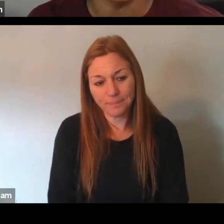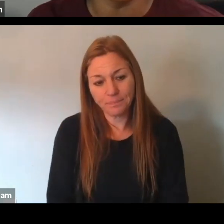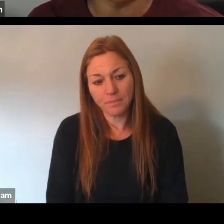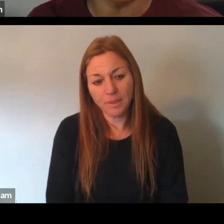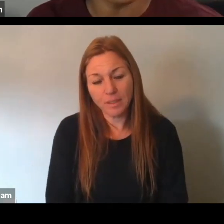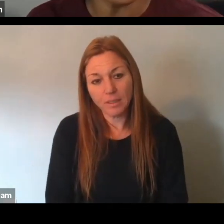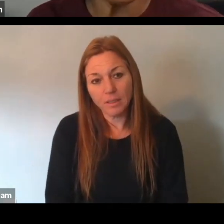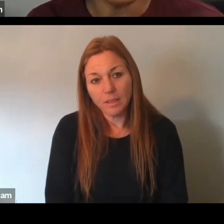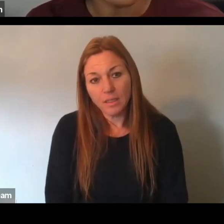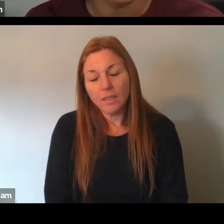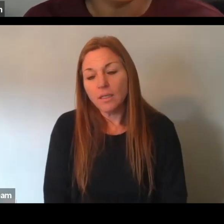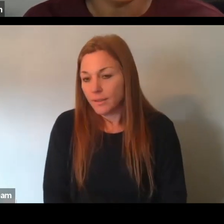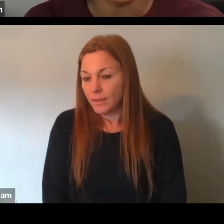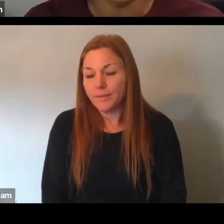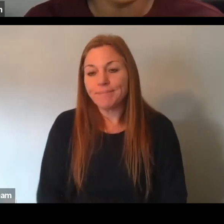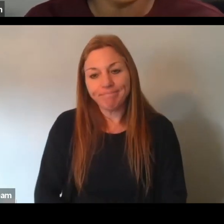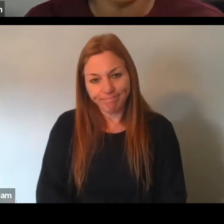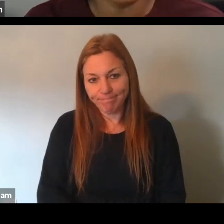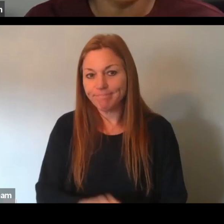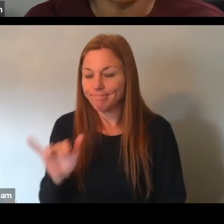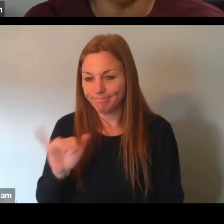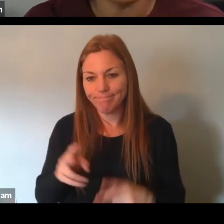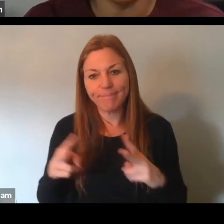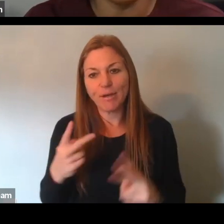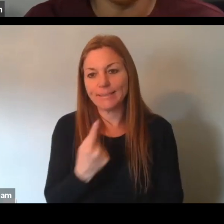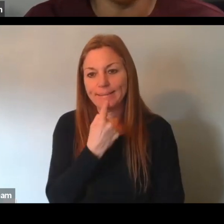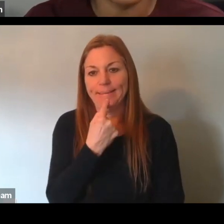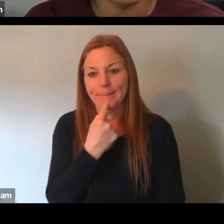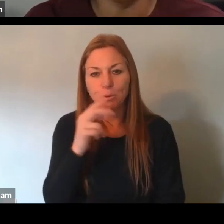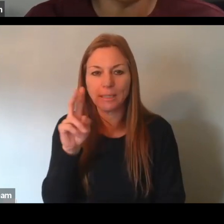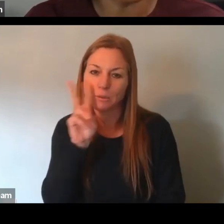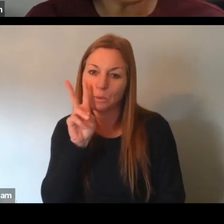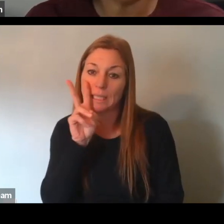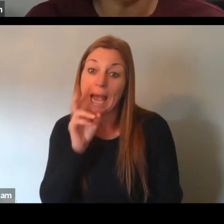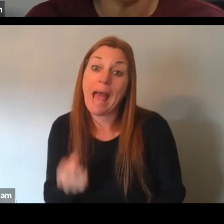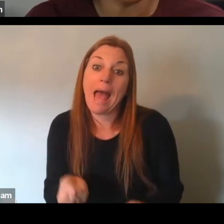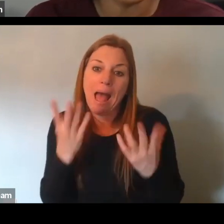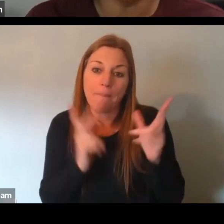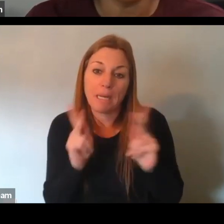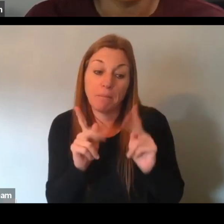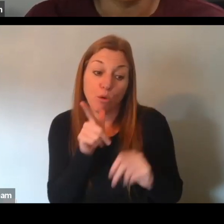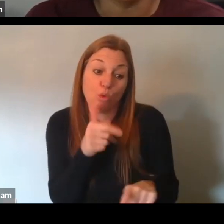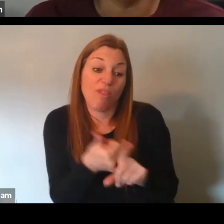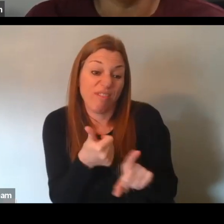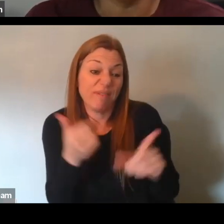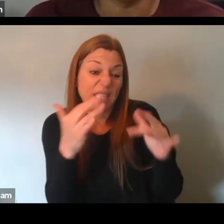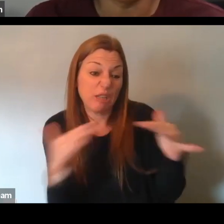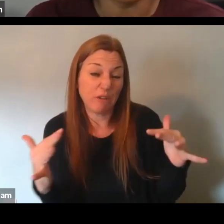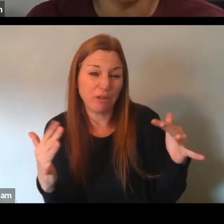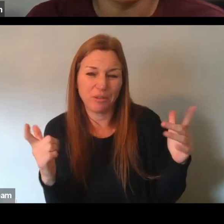and racial backgrounds in the studies that did report them. So you can see that there was at